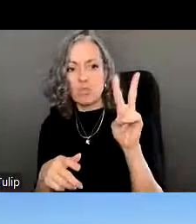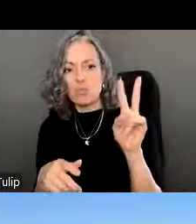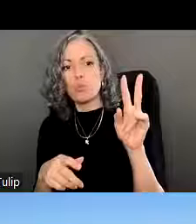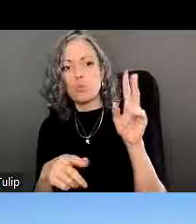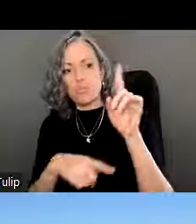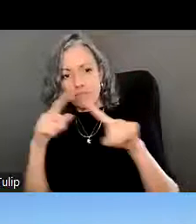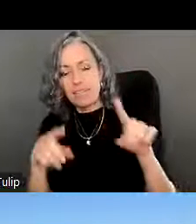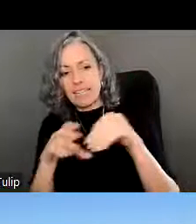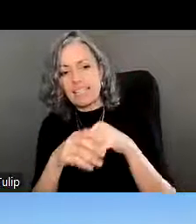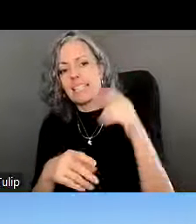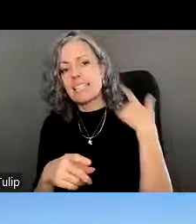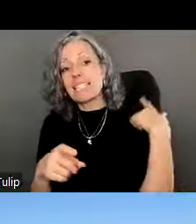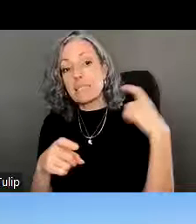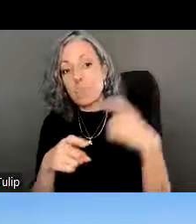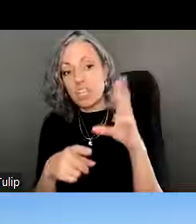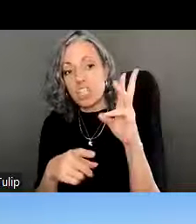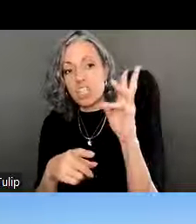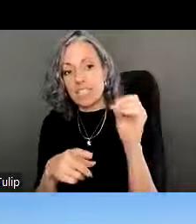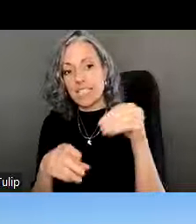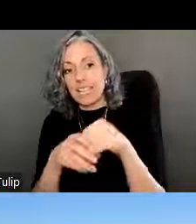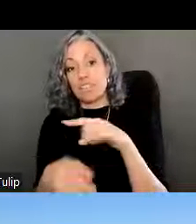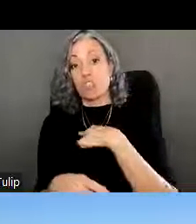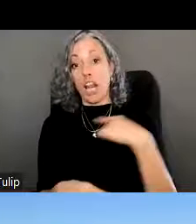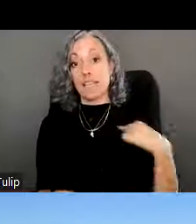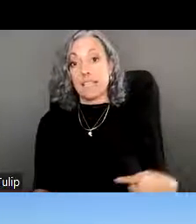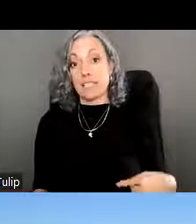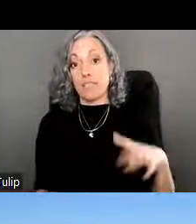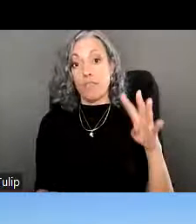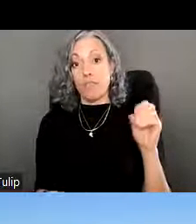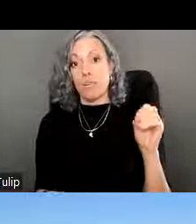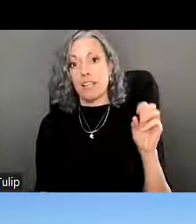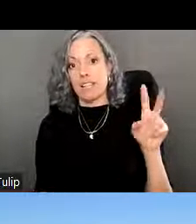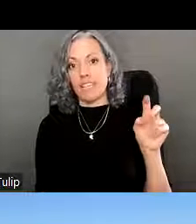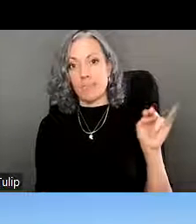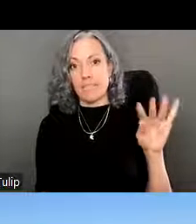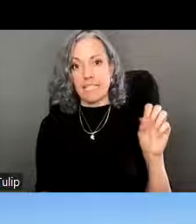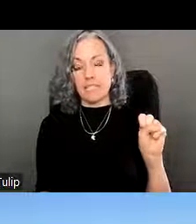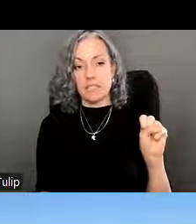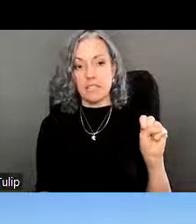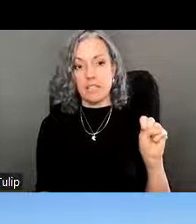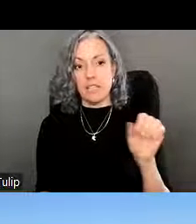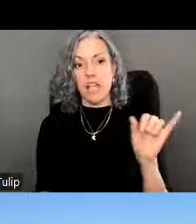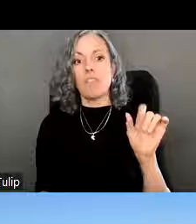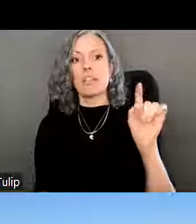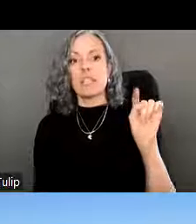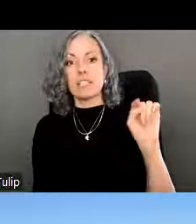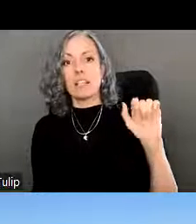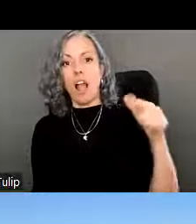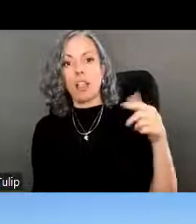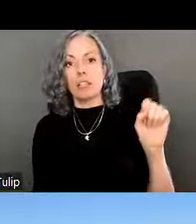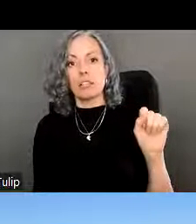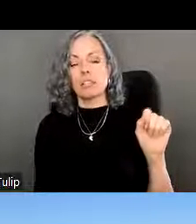are in Spanish and 60 are in Chinese, 40 in Vietnamese. We have Tagalog, we have